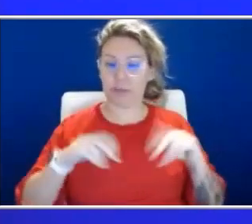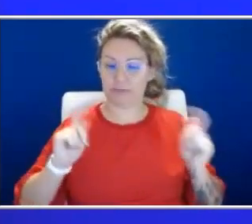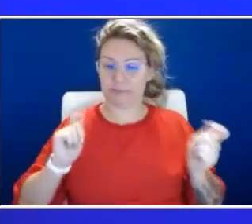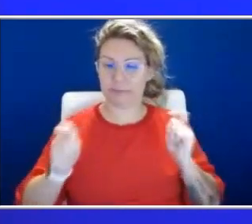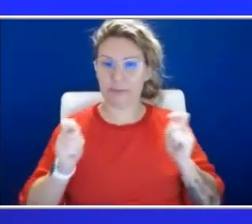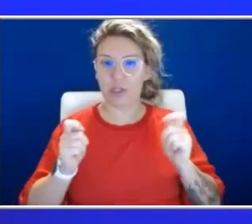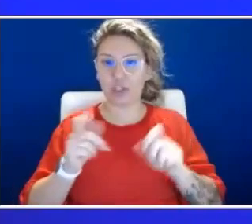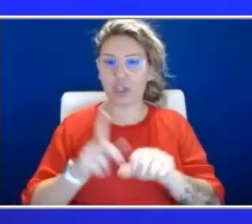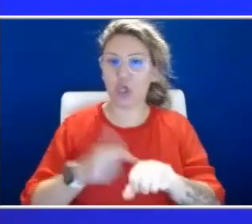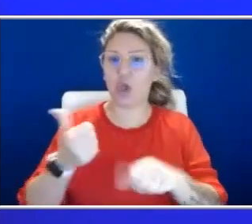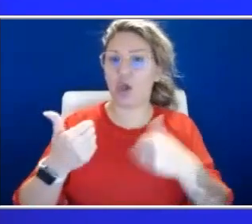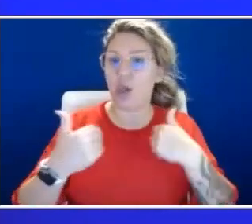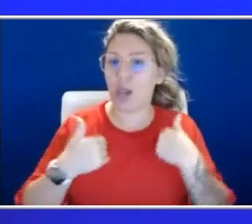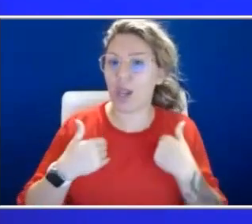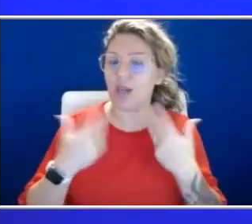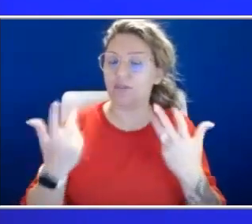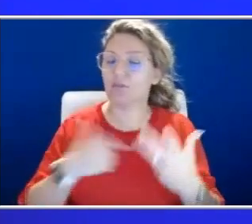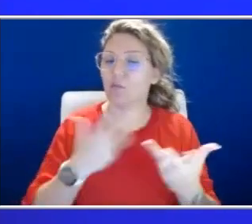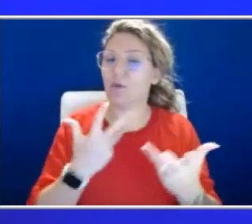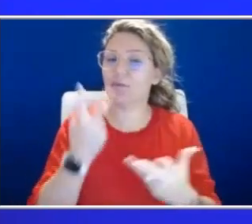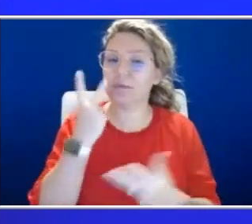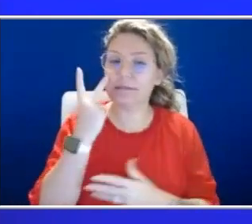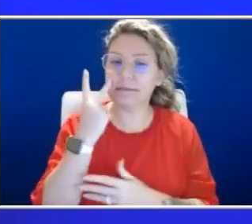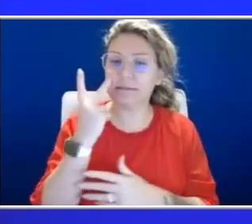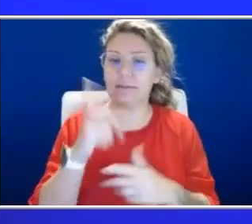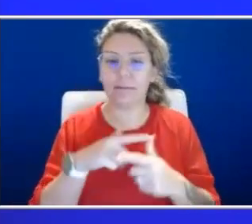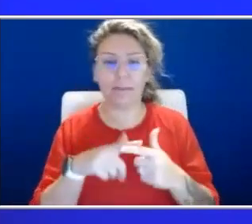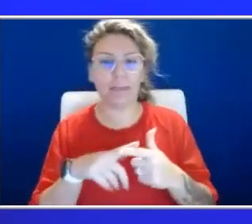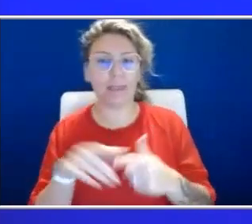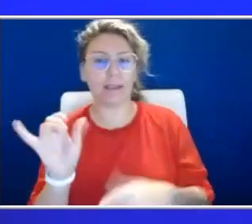that's kind of what we're seeing. And the same thing with the squamous cell is the